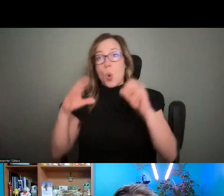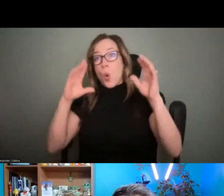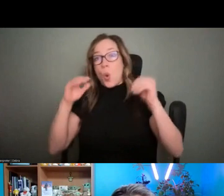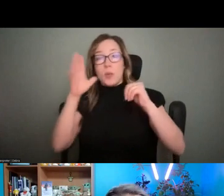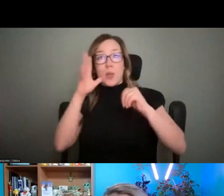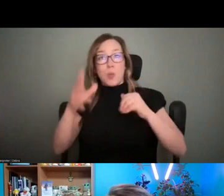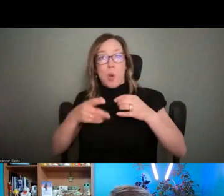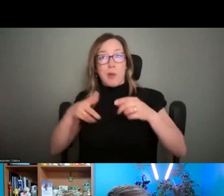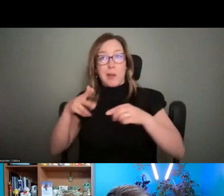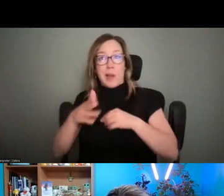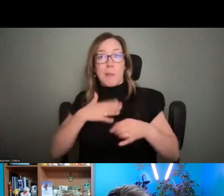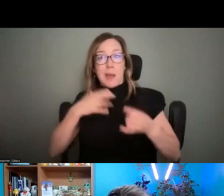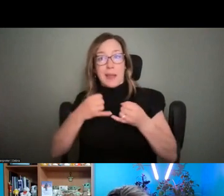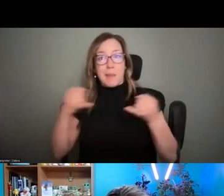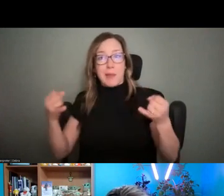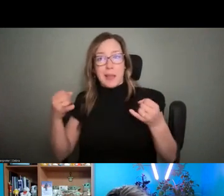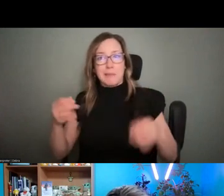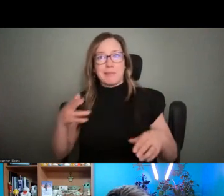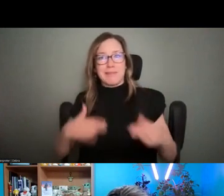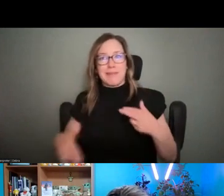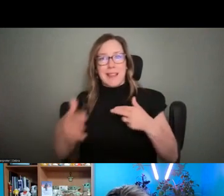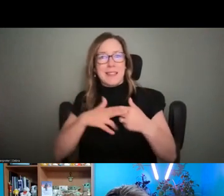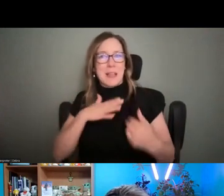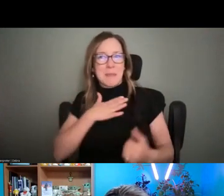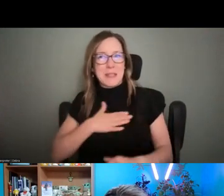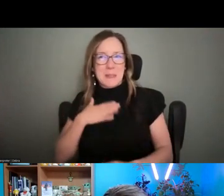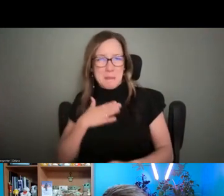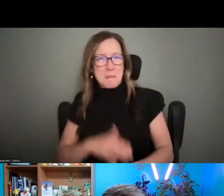line. Next slide, please.